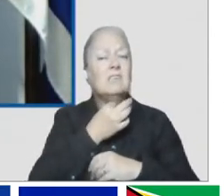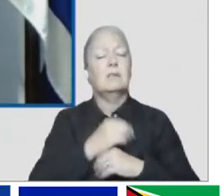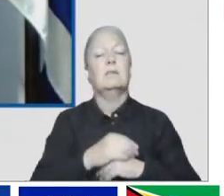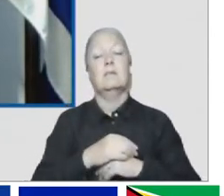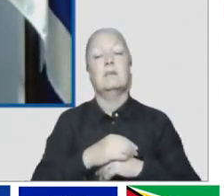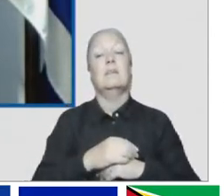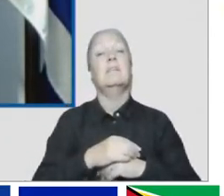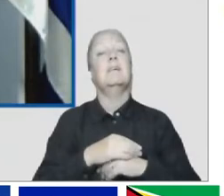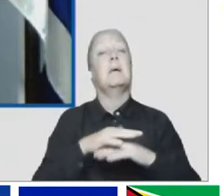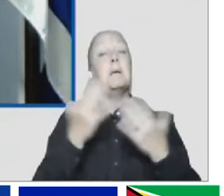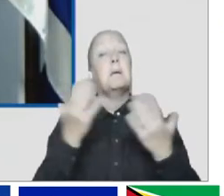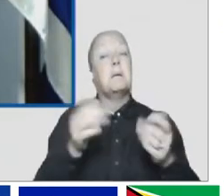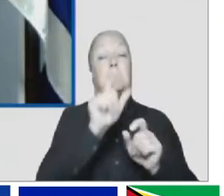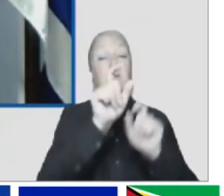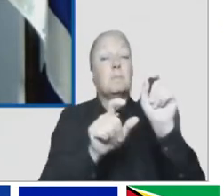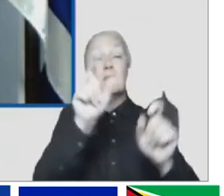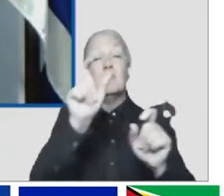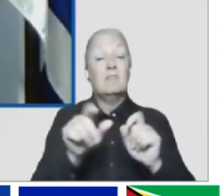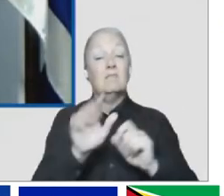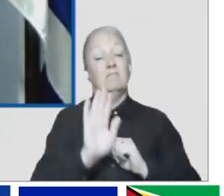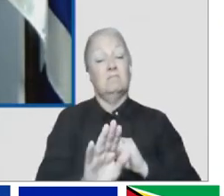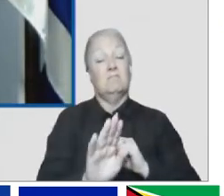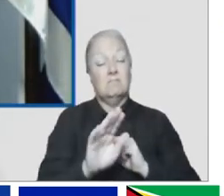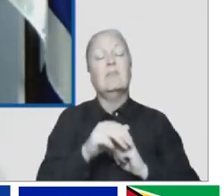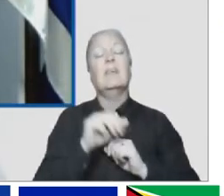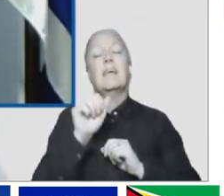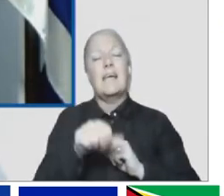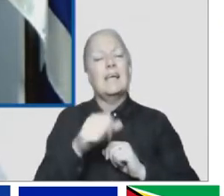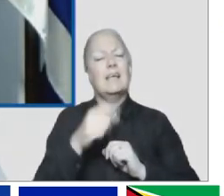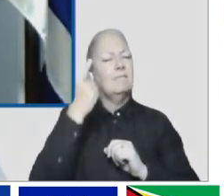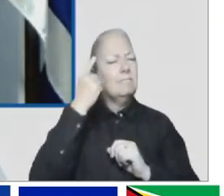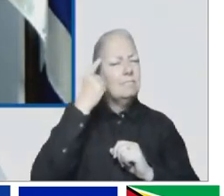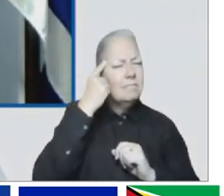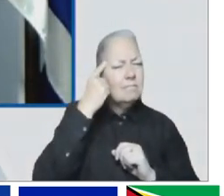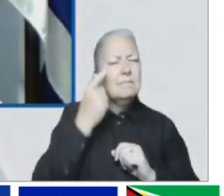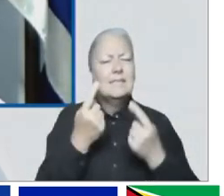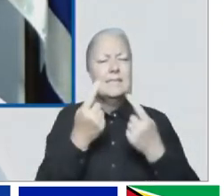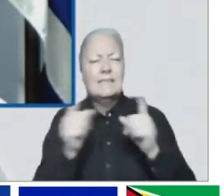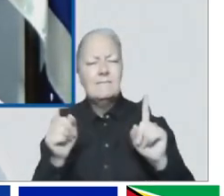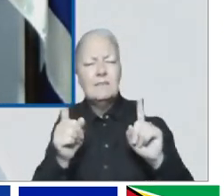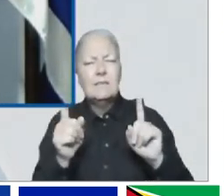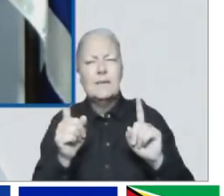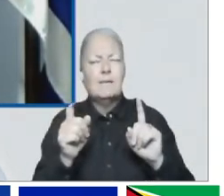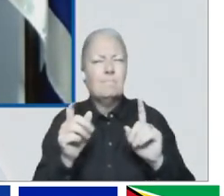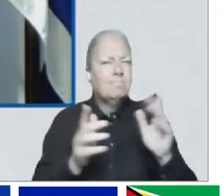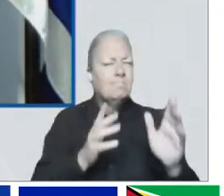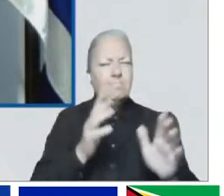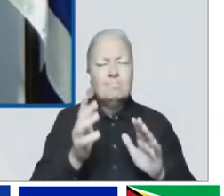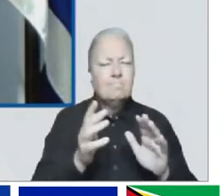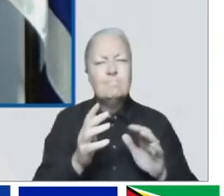at different visualizers, any kind of emergency.